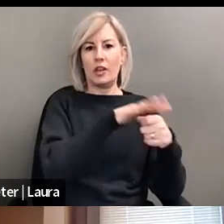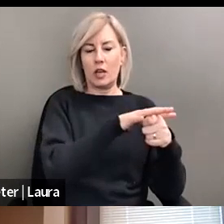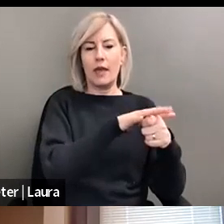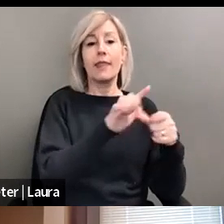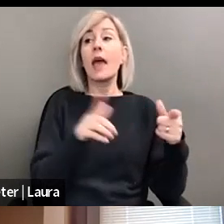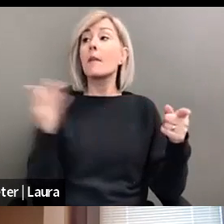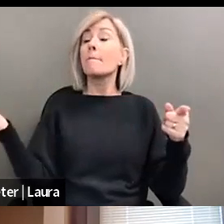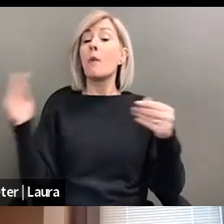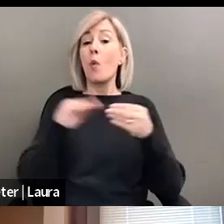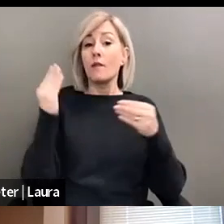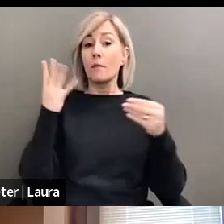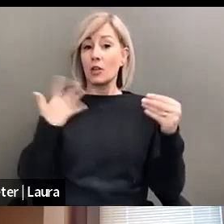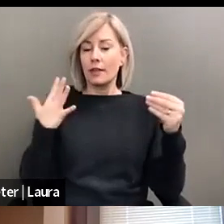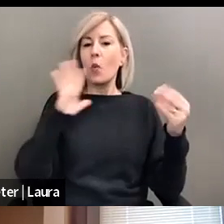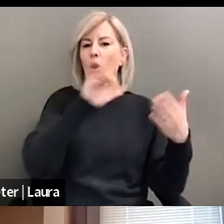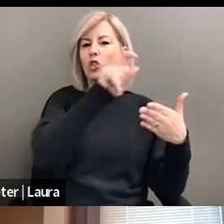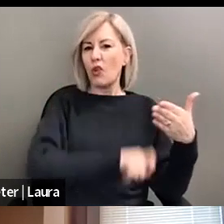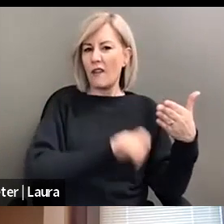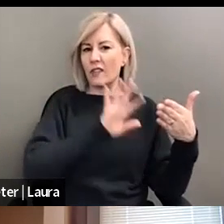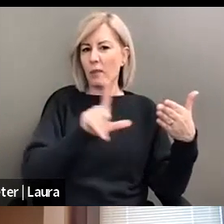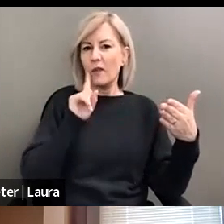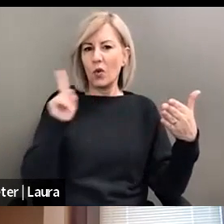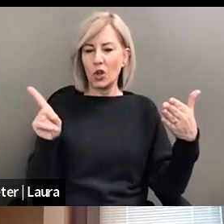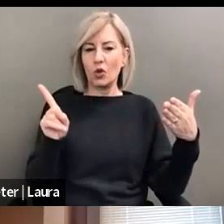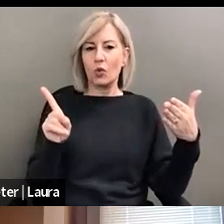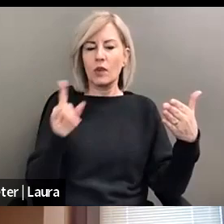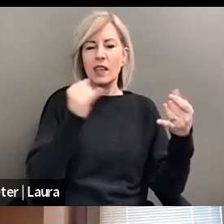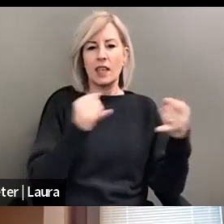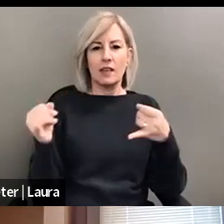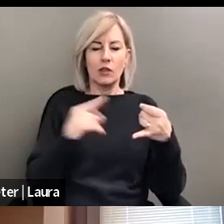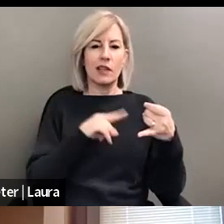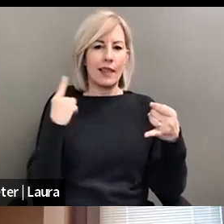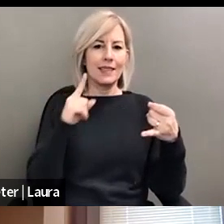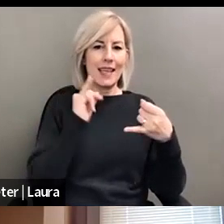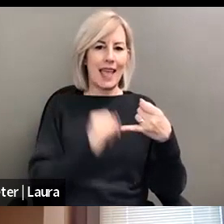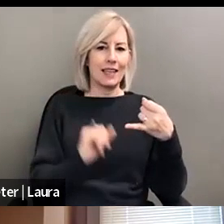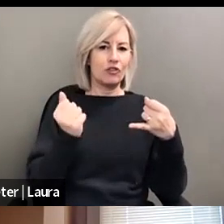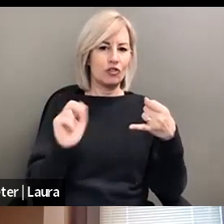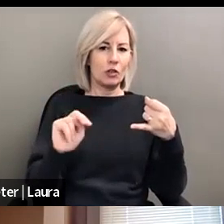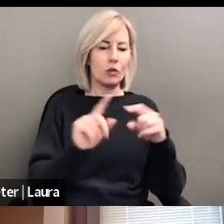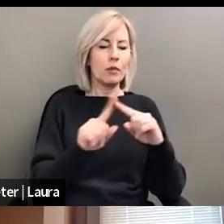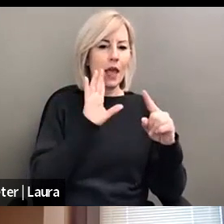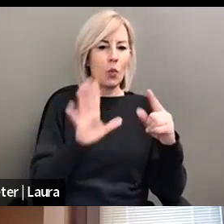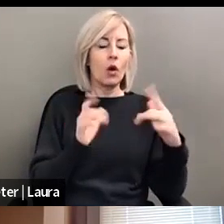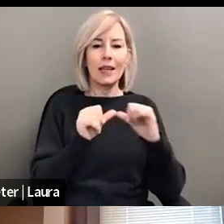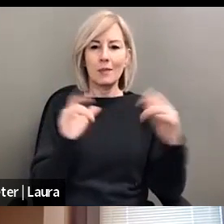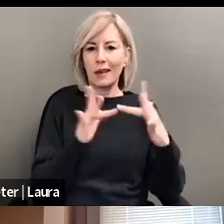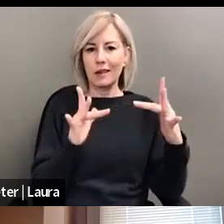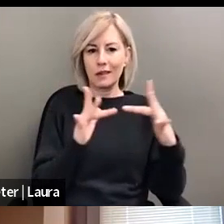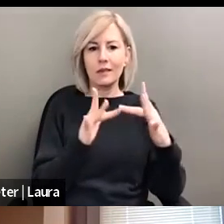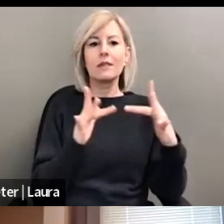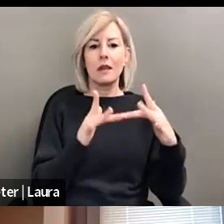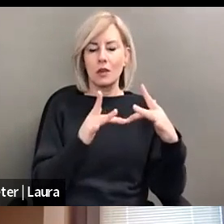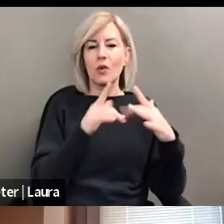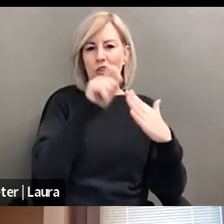information, they will draft a bill for you. The individual deadline is at the end of January, but they will keep in contact with you, and you can